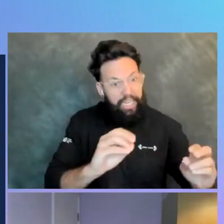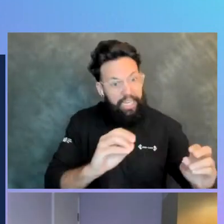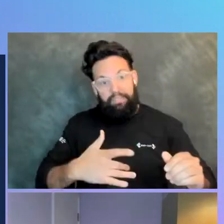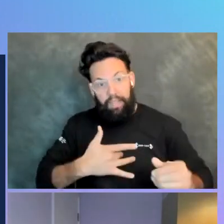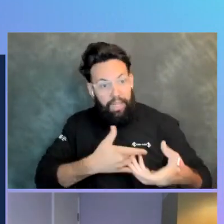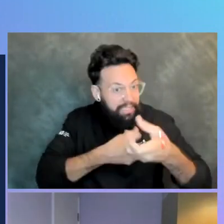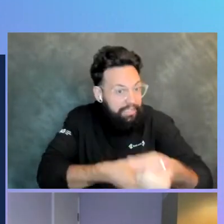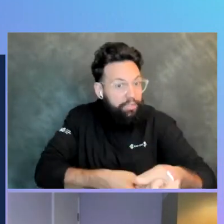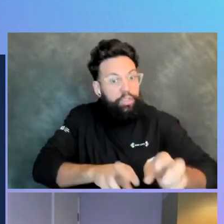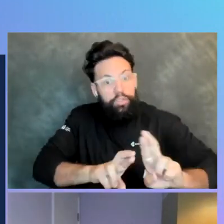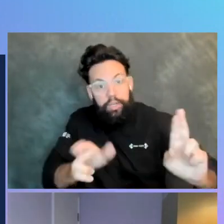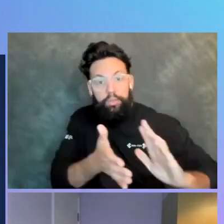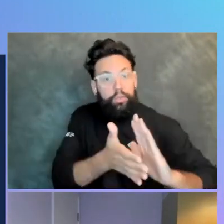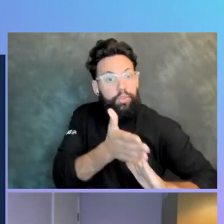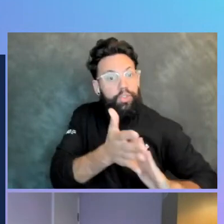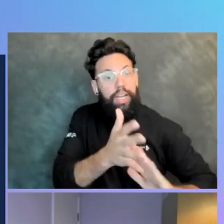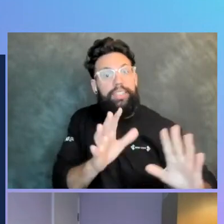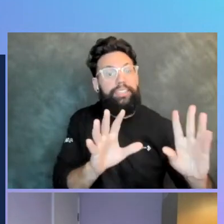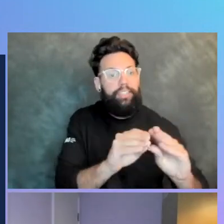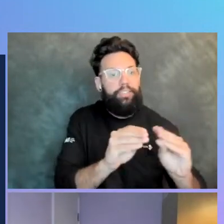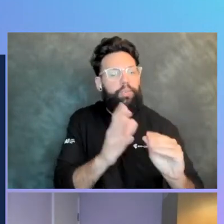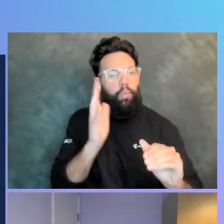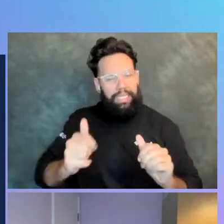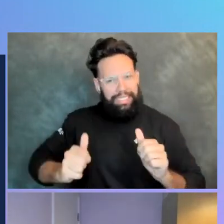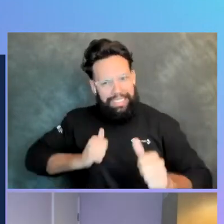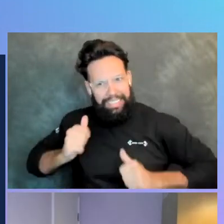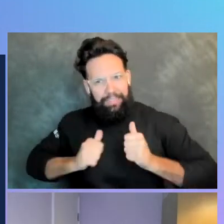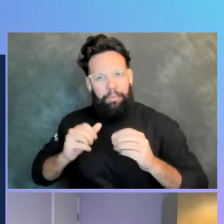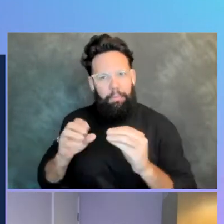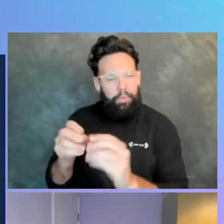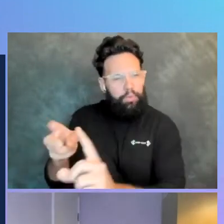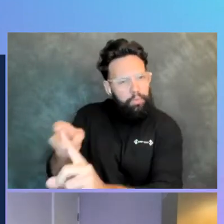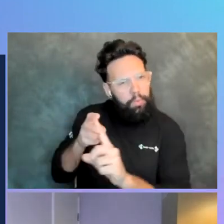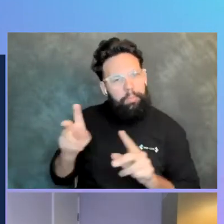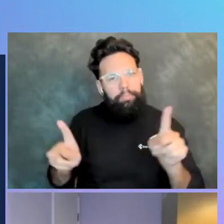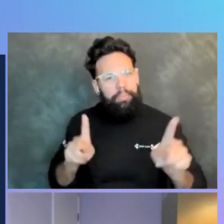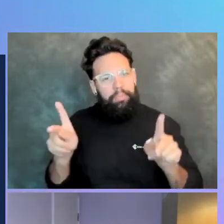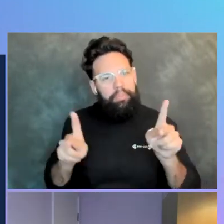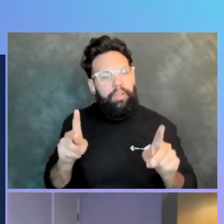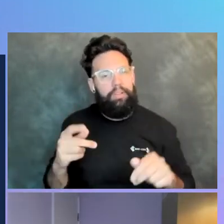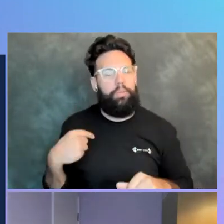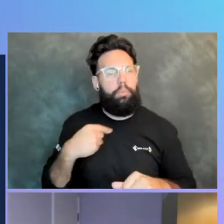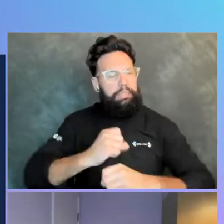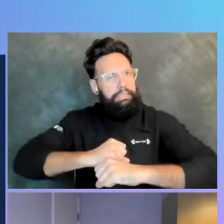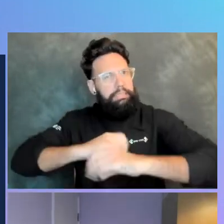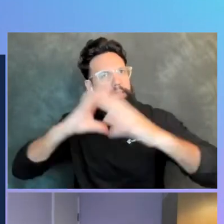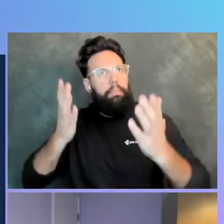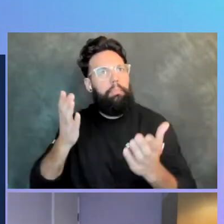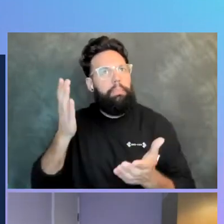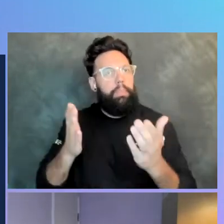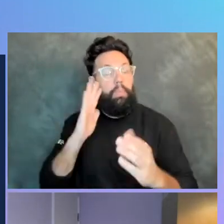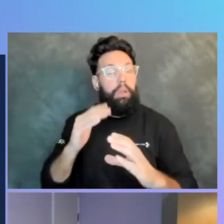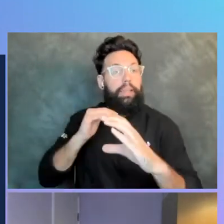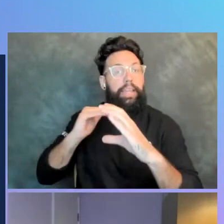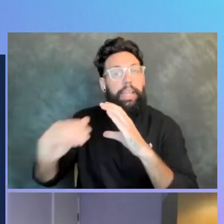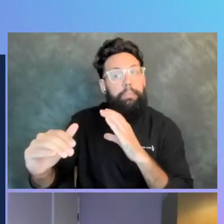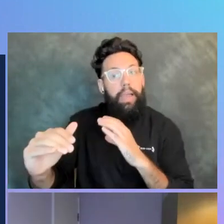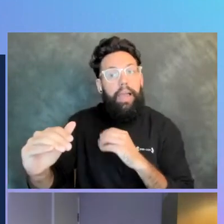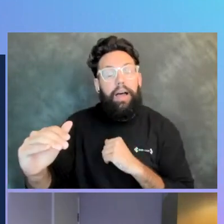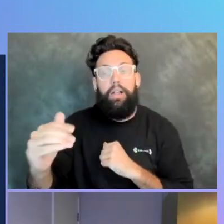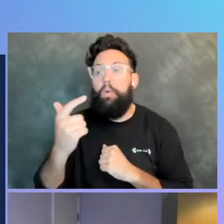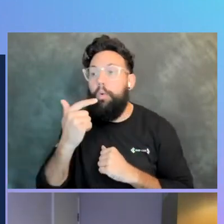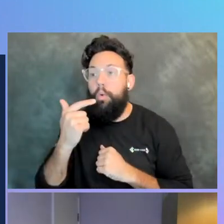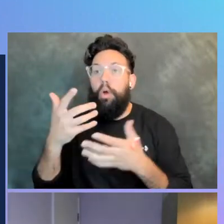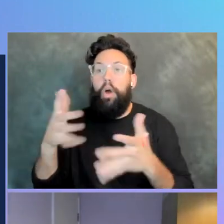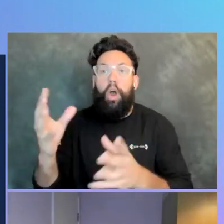end. An idea that we have, for example, and how we might go about that is emailing clients with accessibility needs on file who